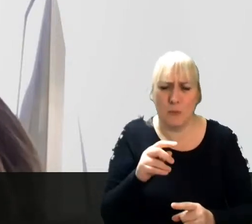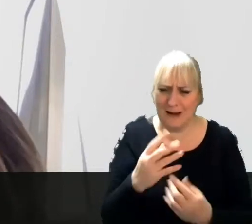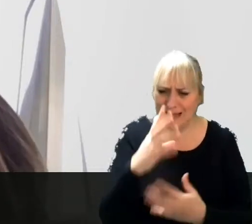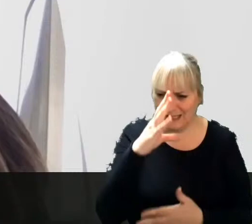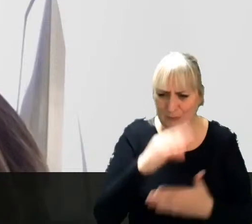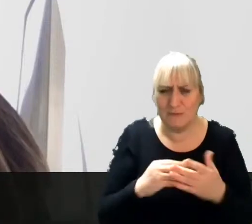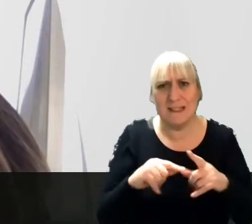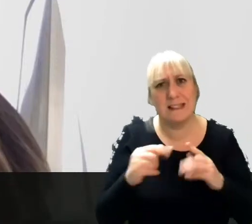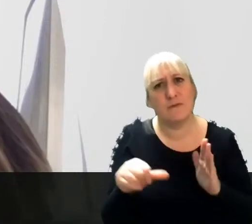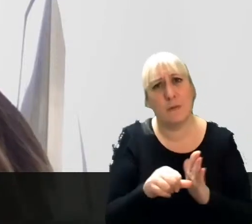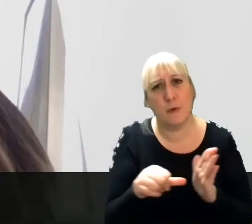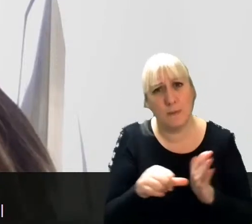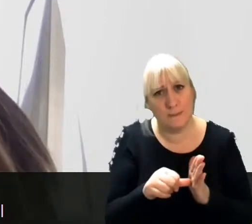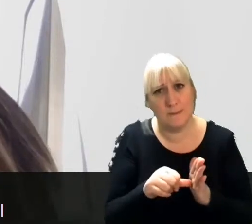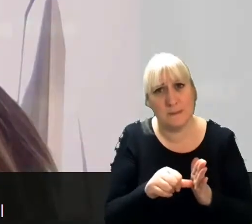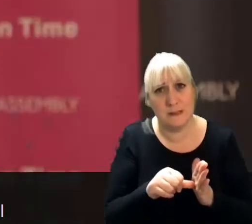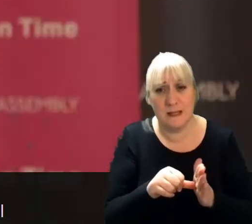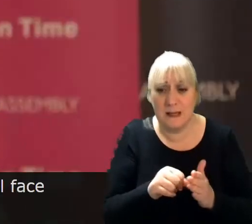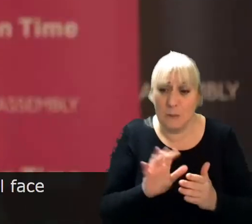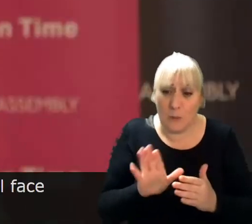different solutions?